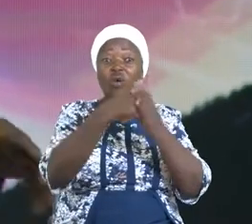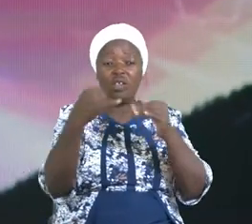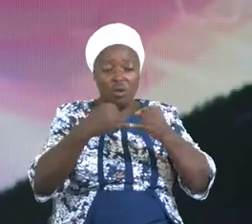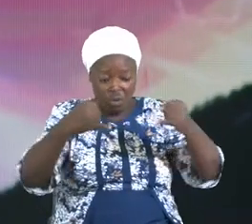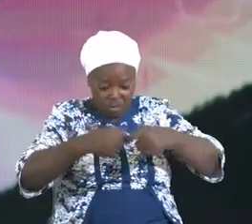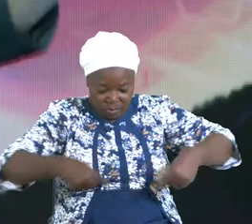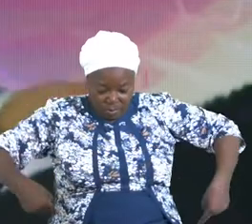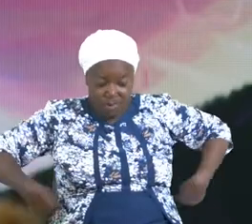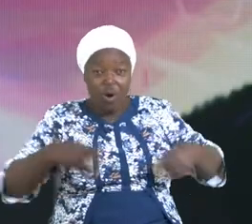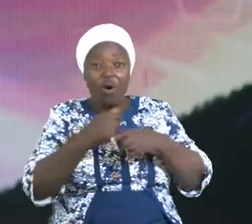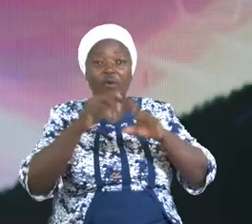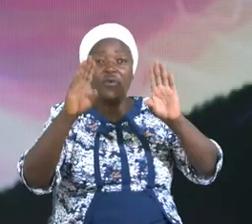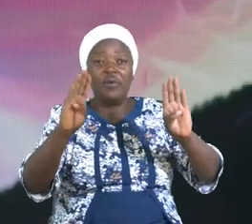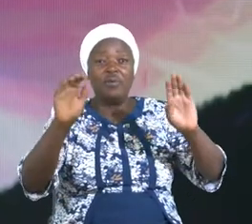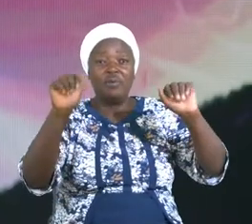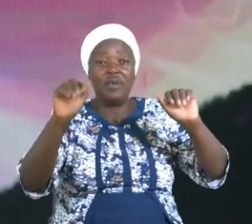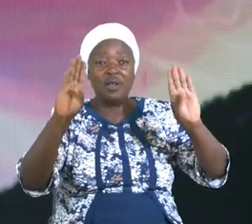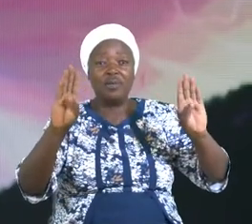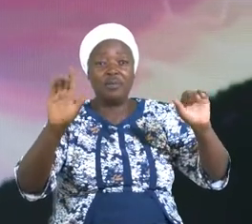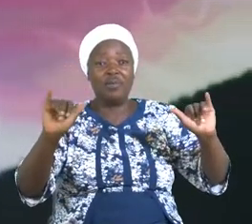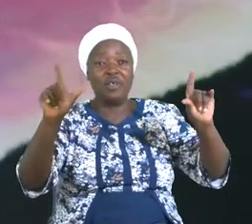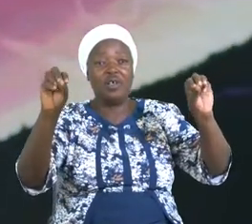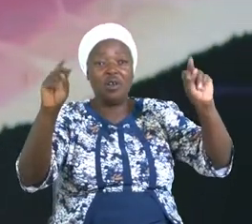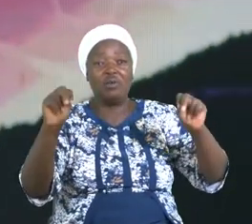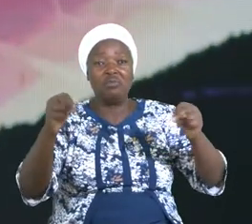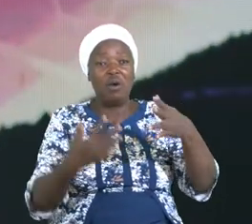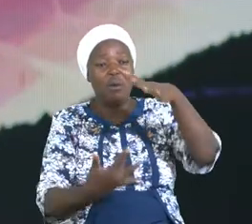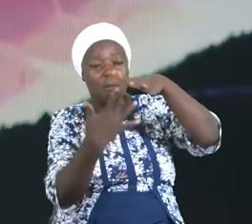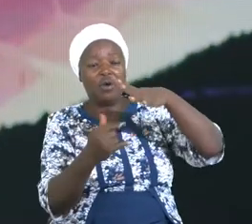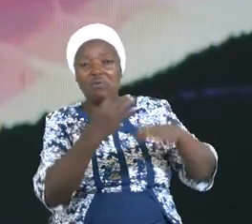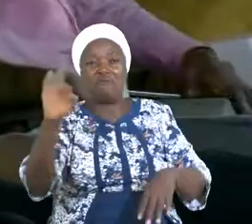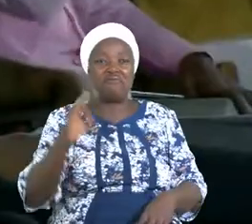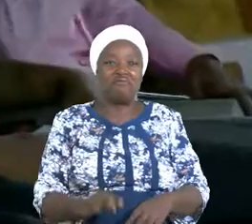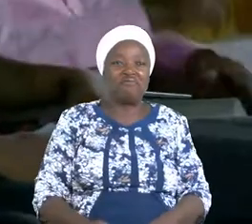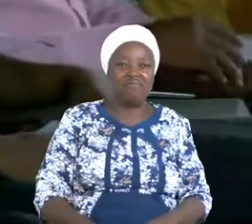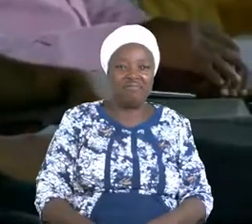Babylon burnt up. You didn't hear that one.